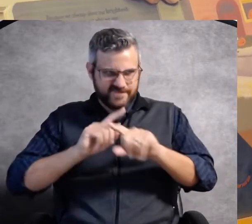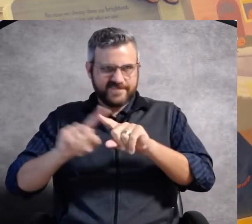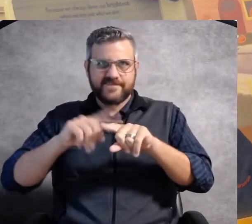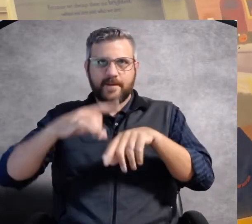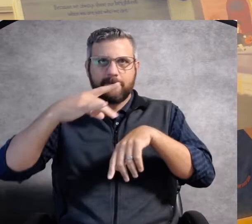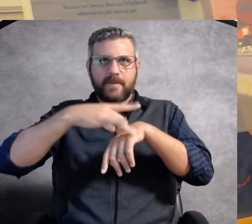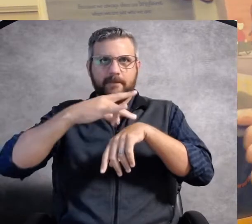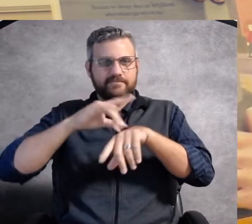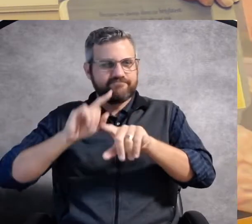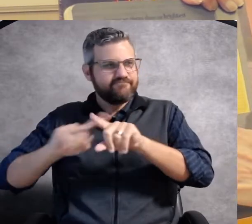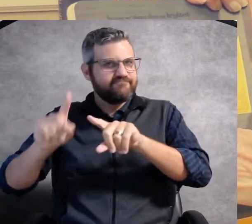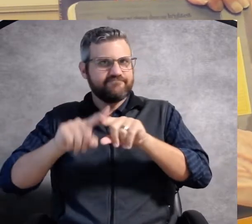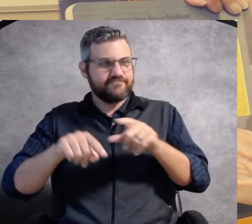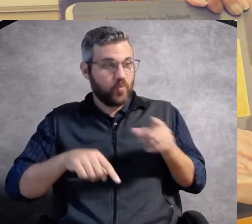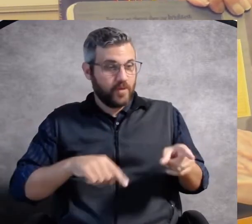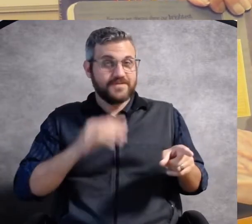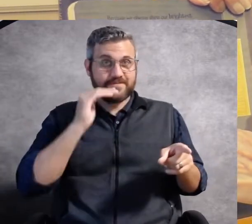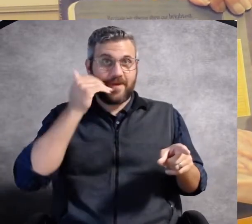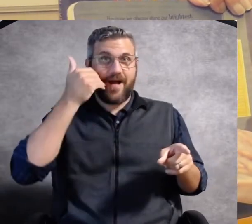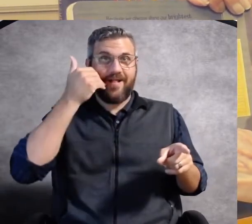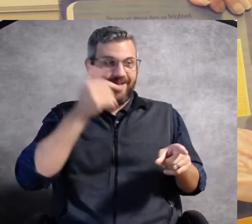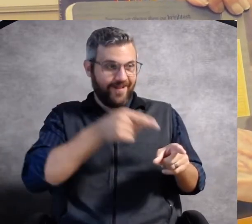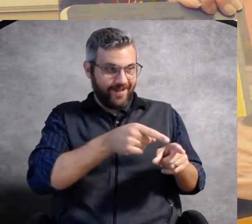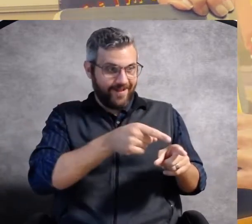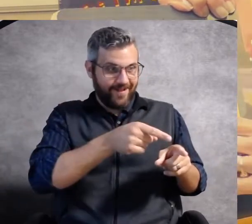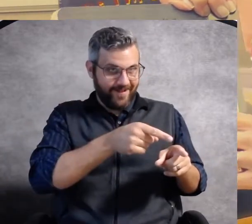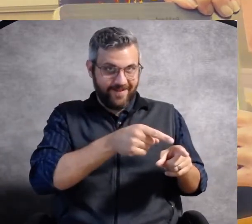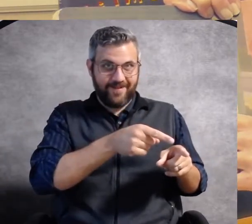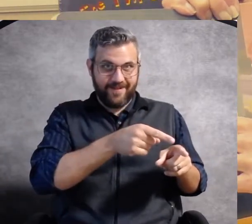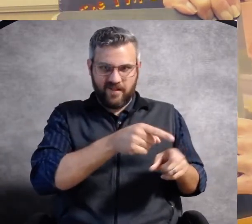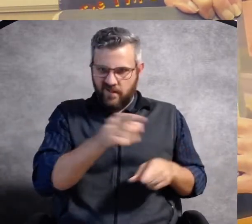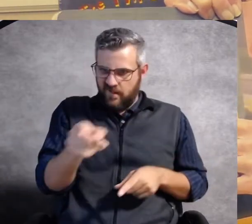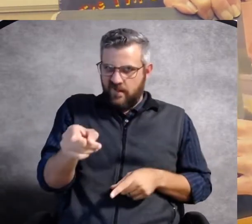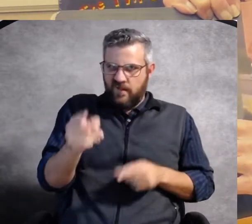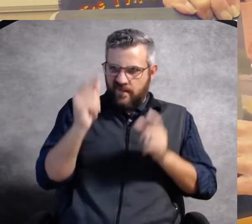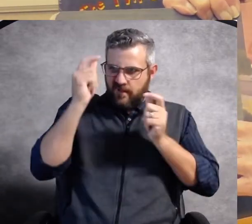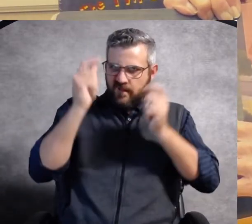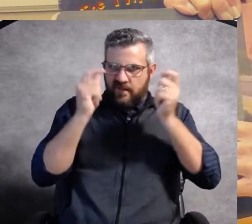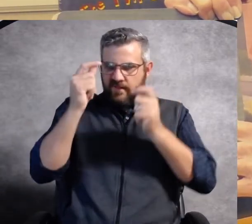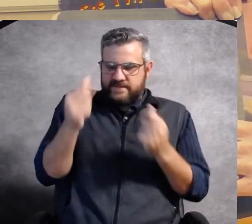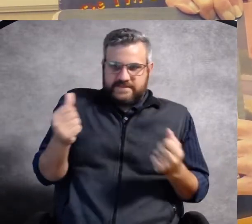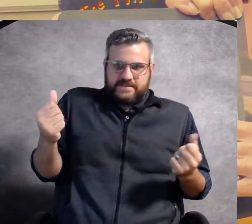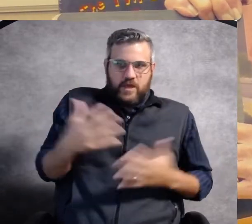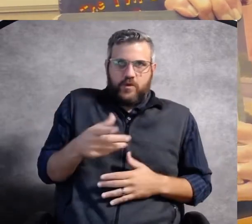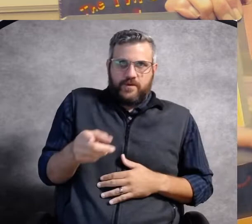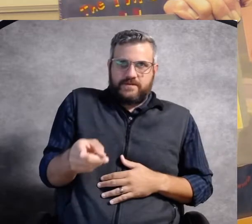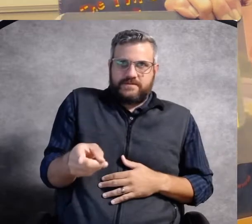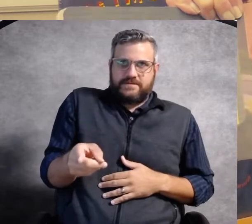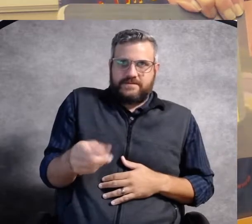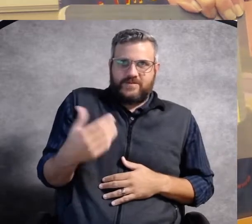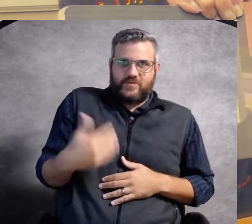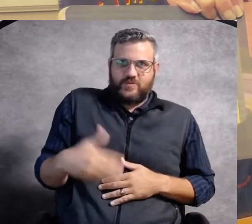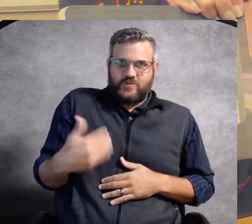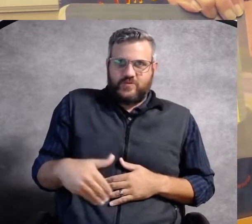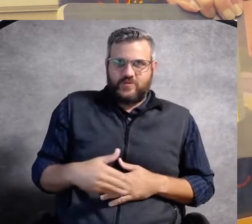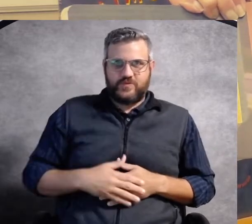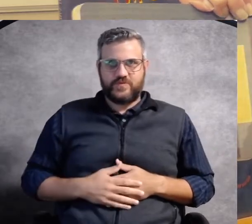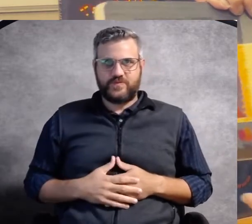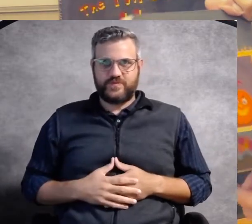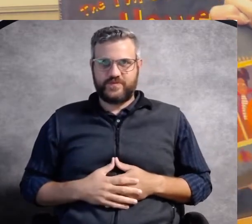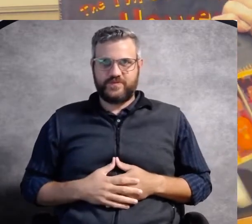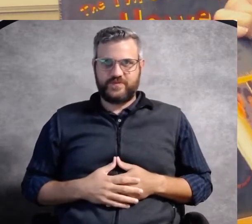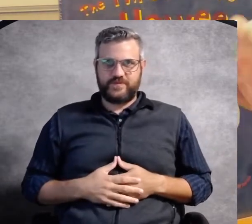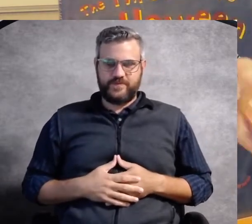There's the different pumpkins. Look, there's the one that's smiling, and there's a scary one.